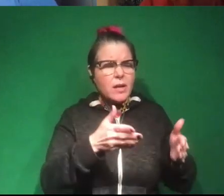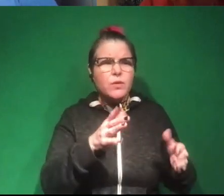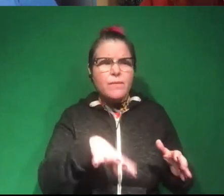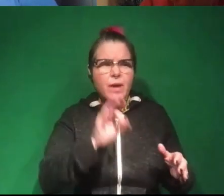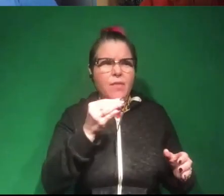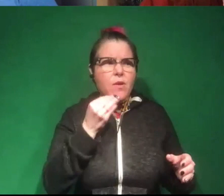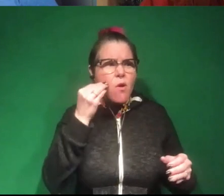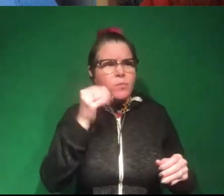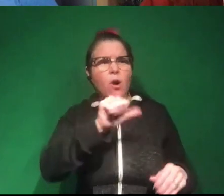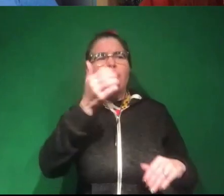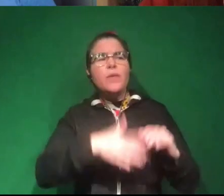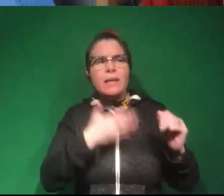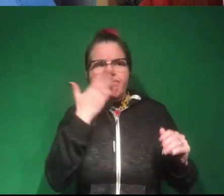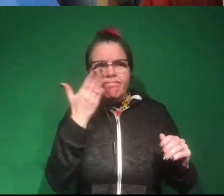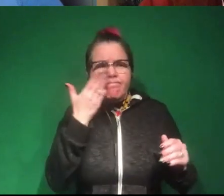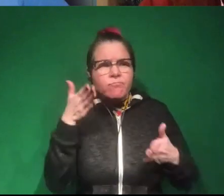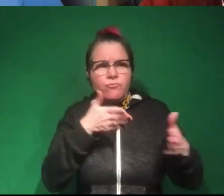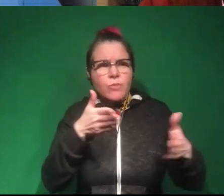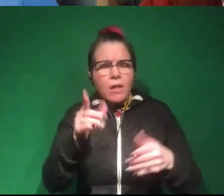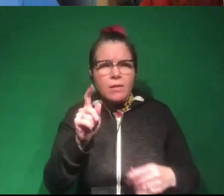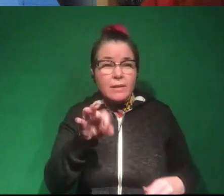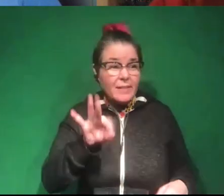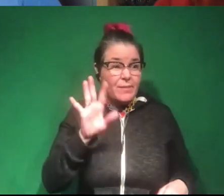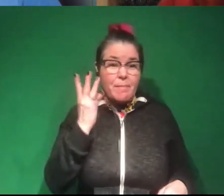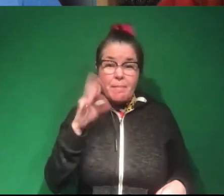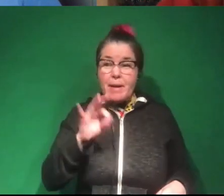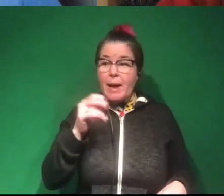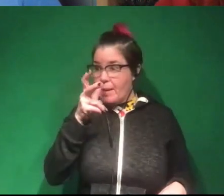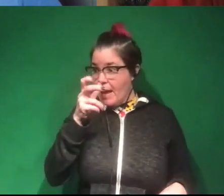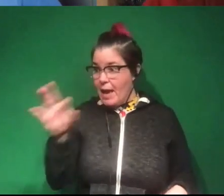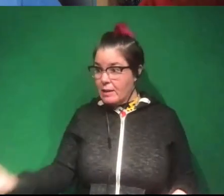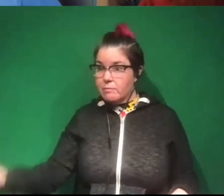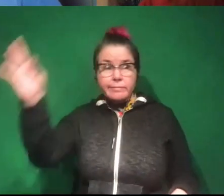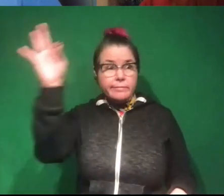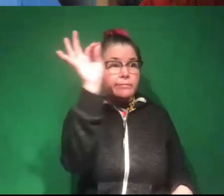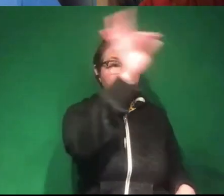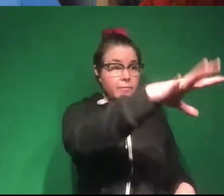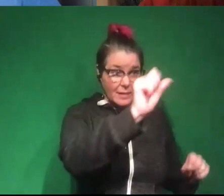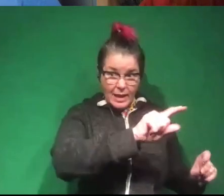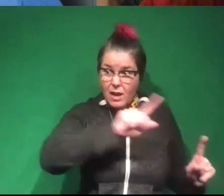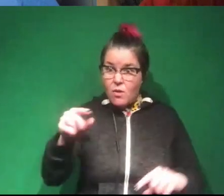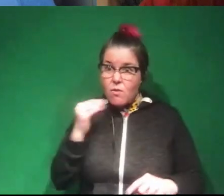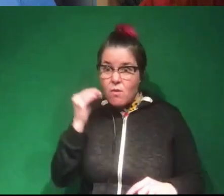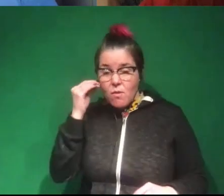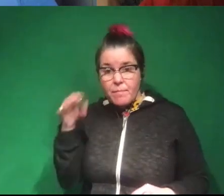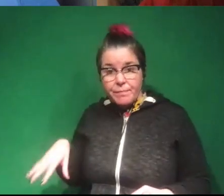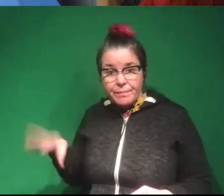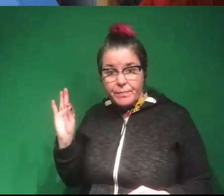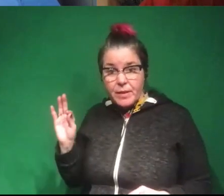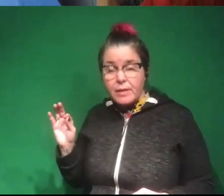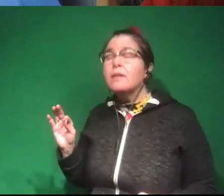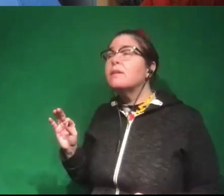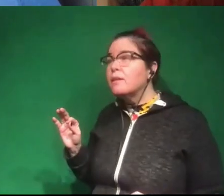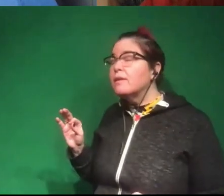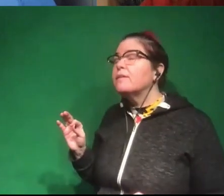the scent trails? For instance, if you picked up an ant and took it away from the scent trail, could it find its way home? This is such a